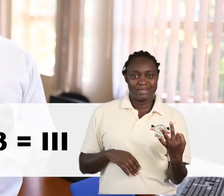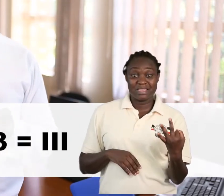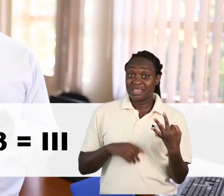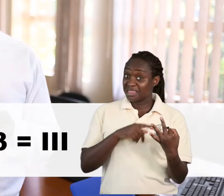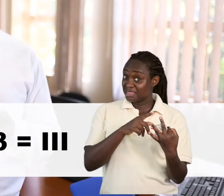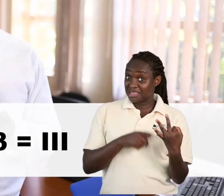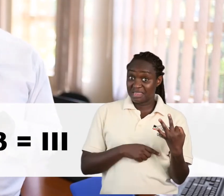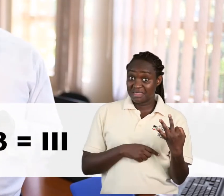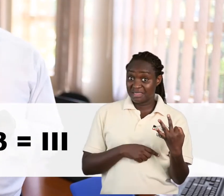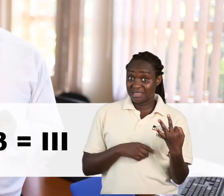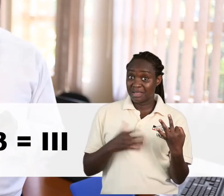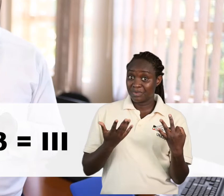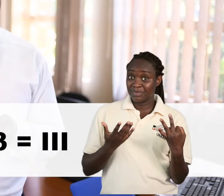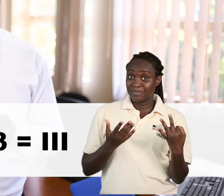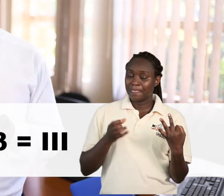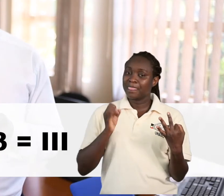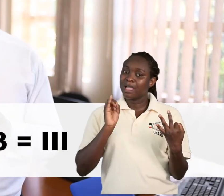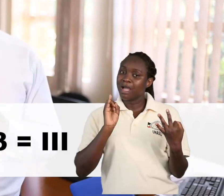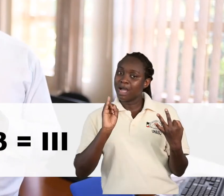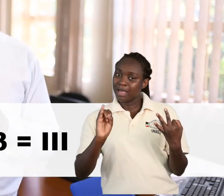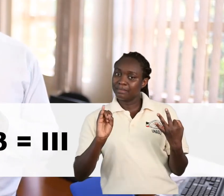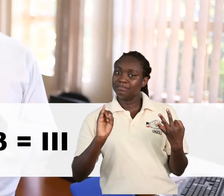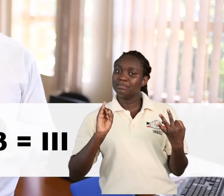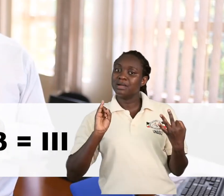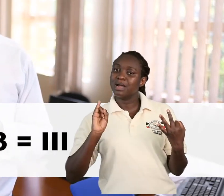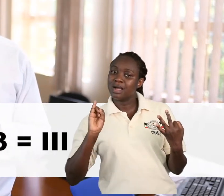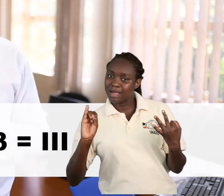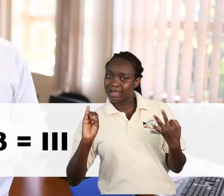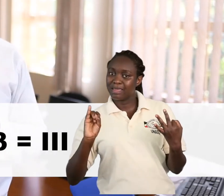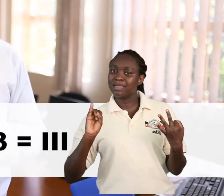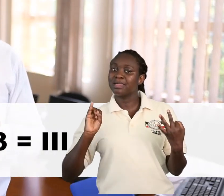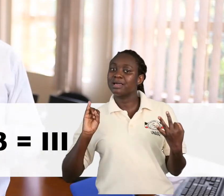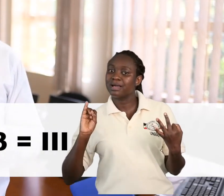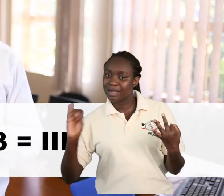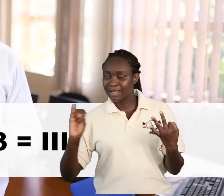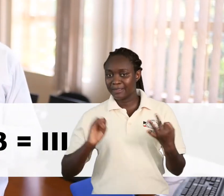3 is written as I.